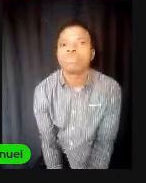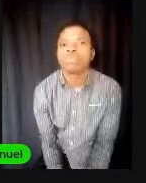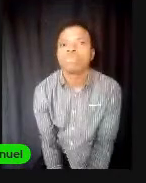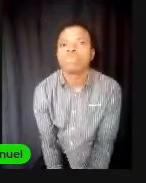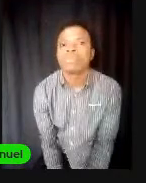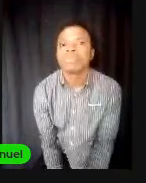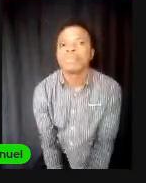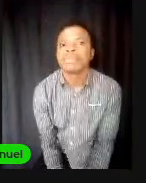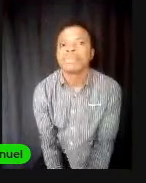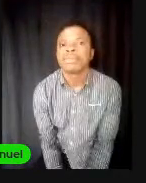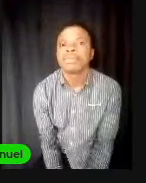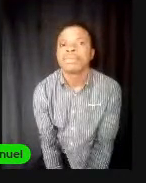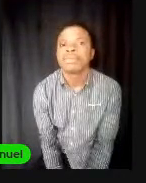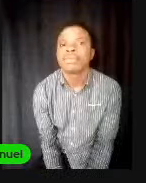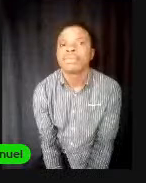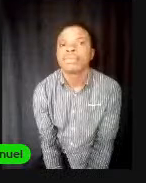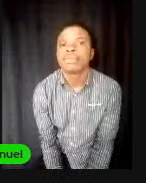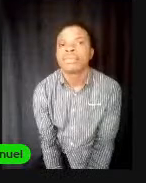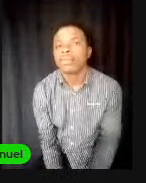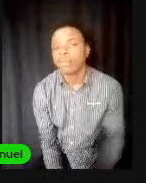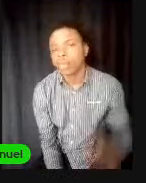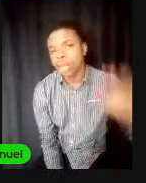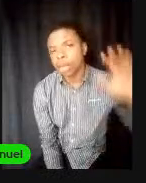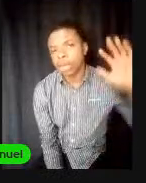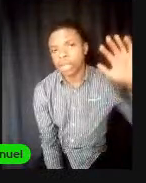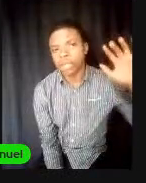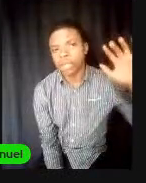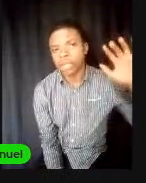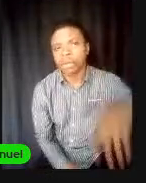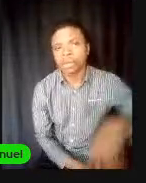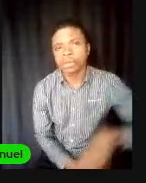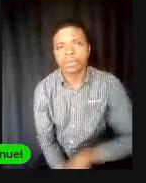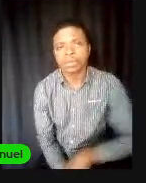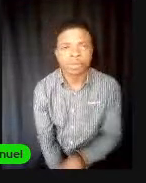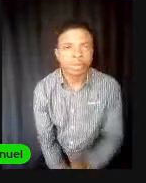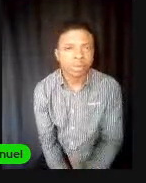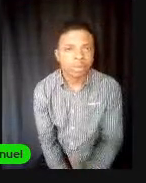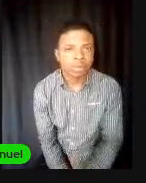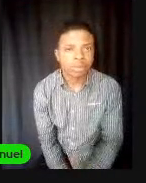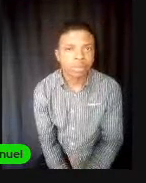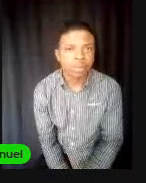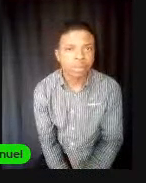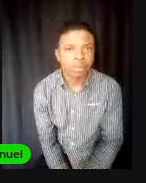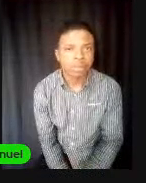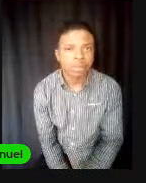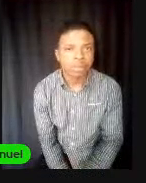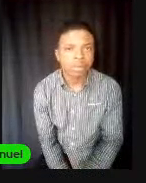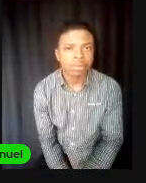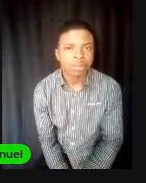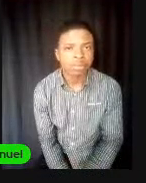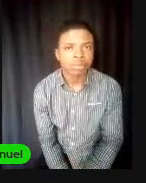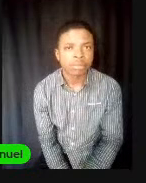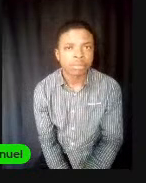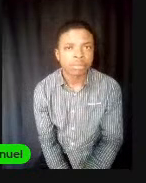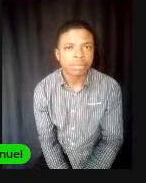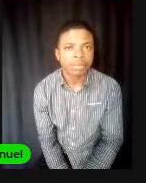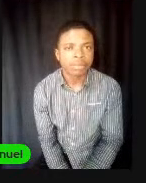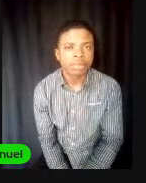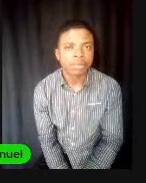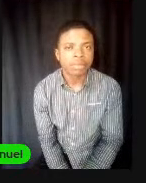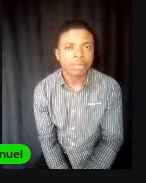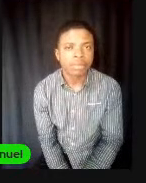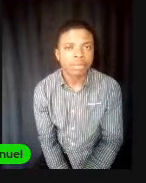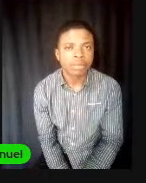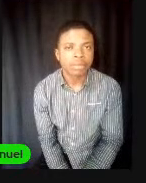Mr. Emmanuel, can you hear me? I'm getting you now. Okay, all right, okay, that is great.